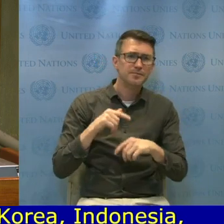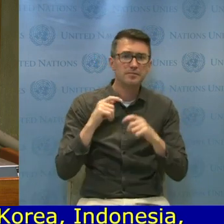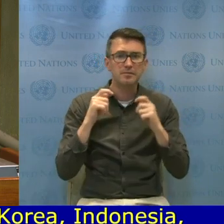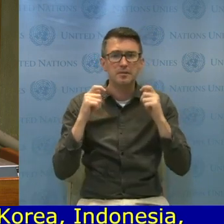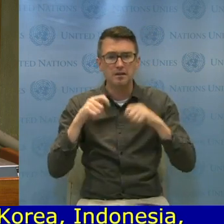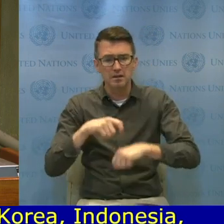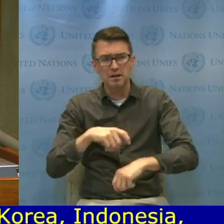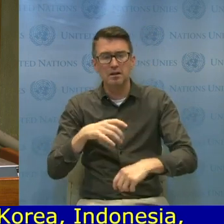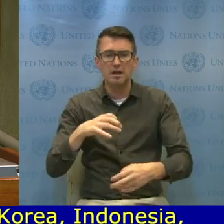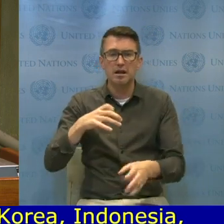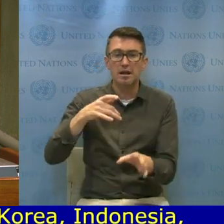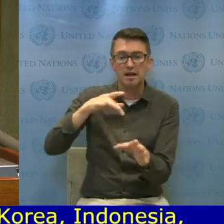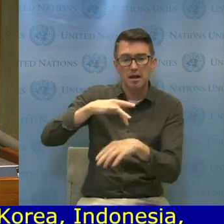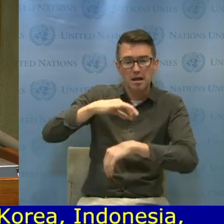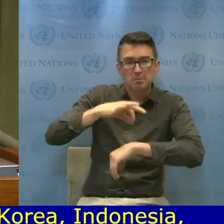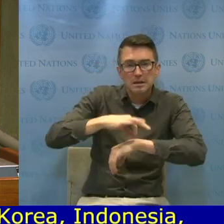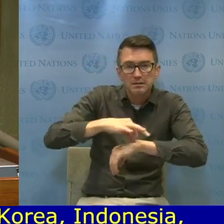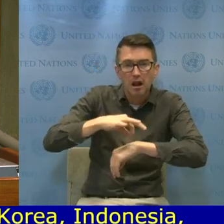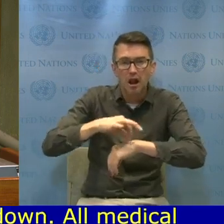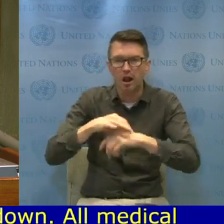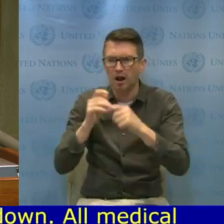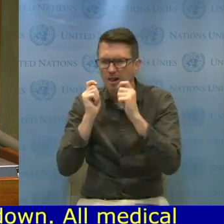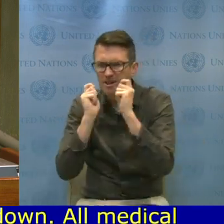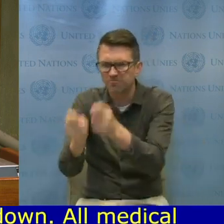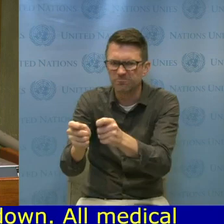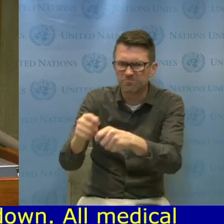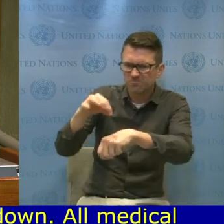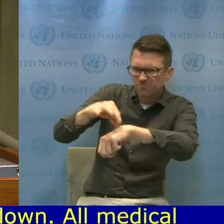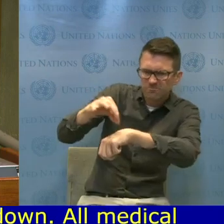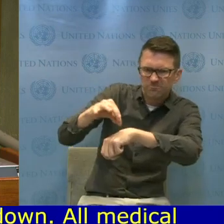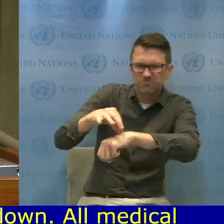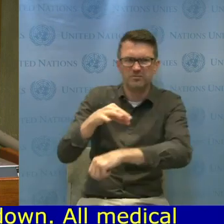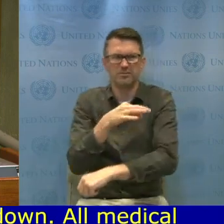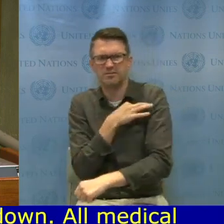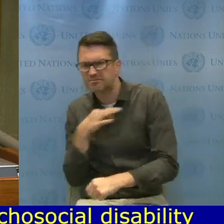be conducted outside of the institutional